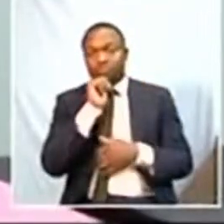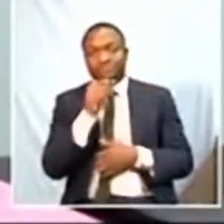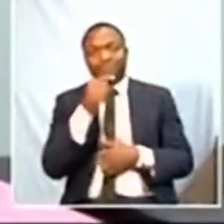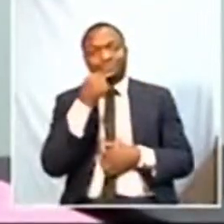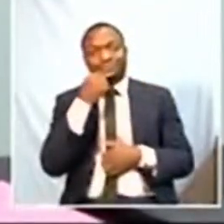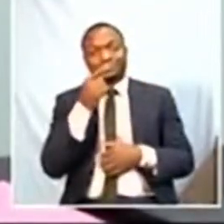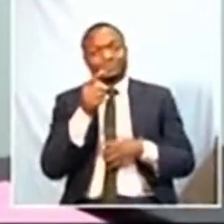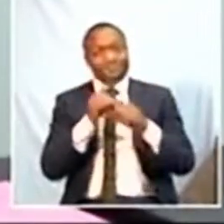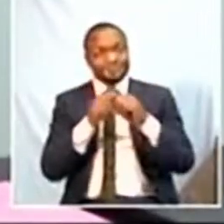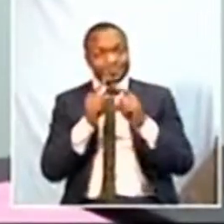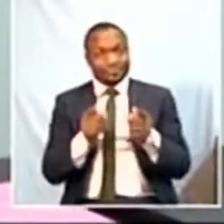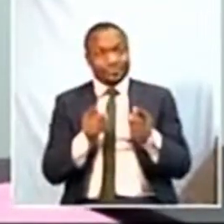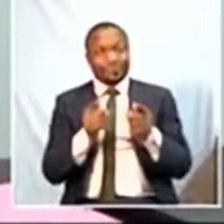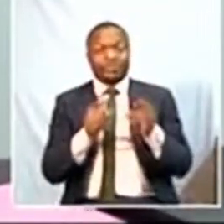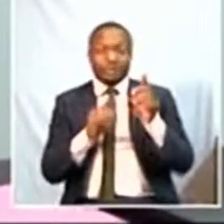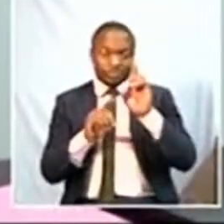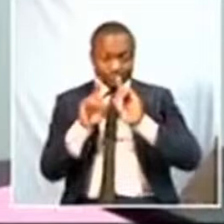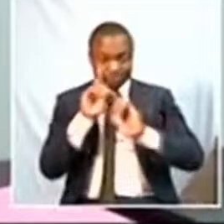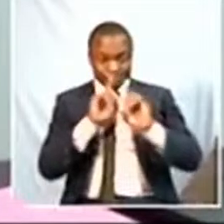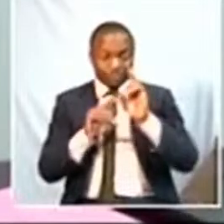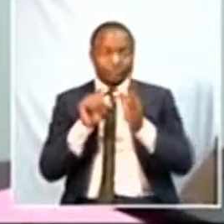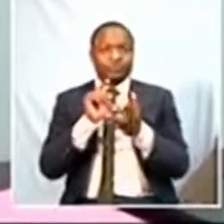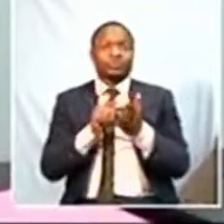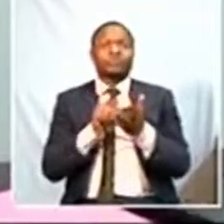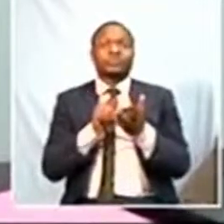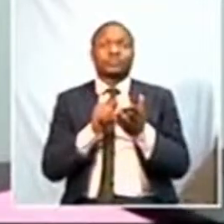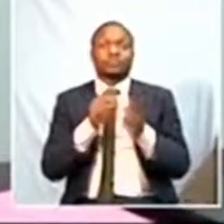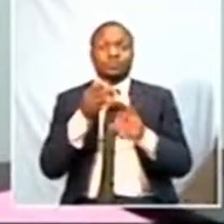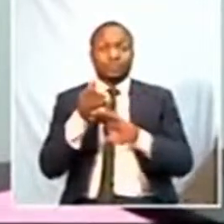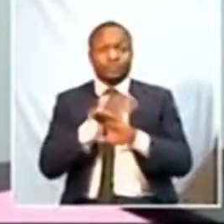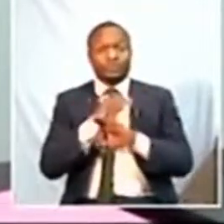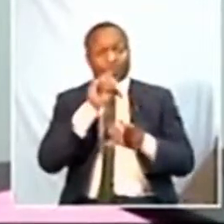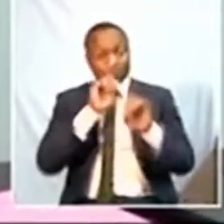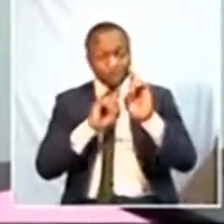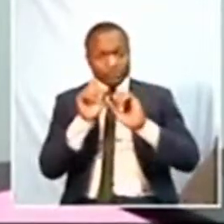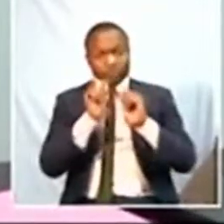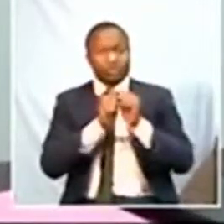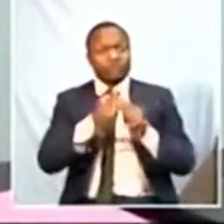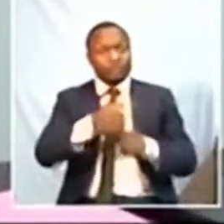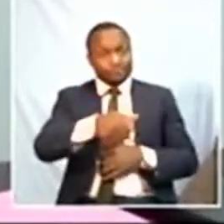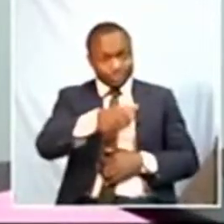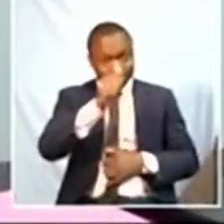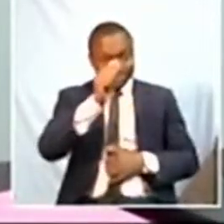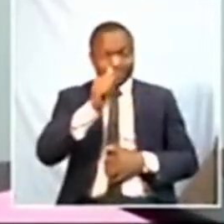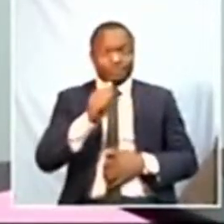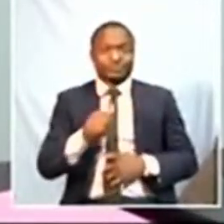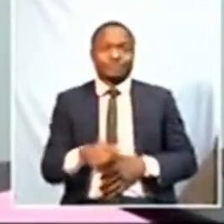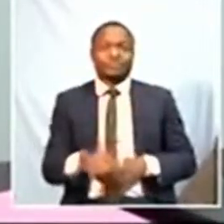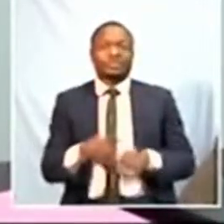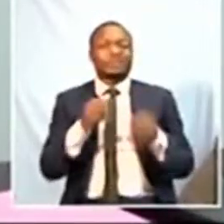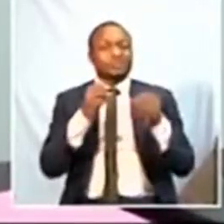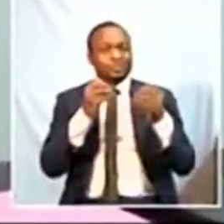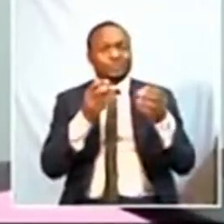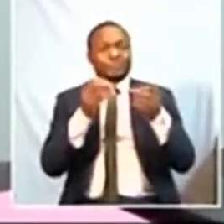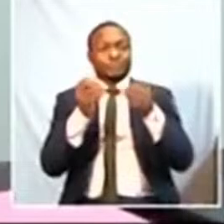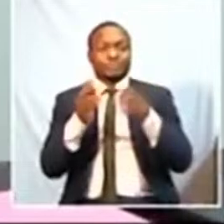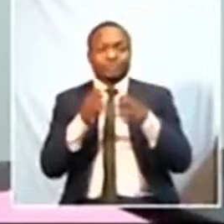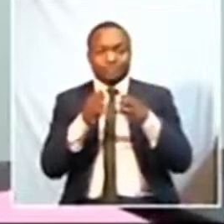but we did scrutinize this document even before interacting with yourself. So there are so many